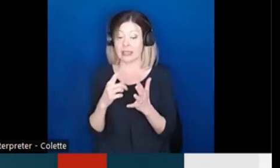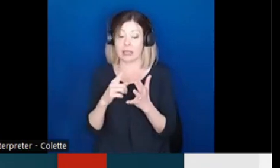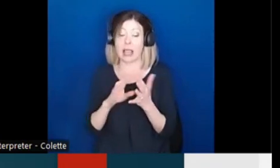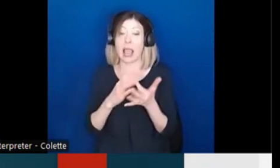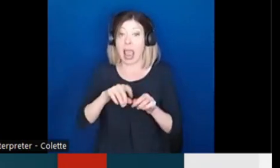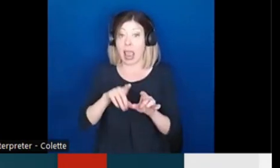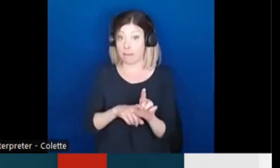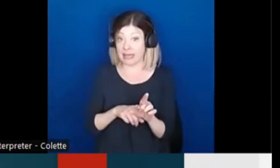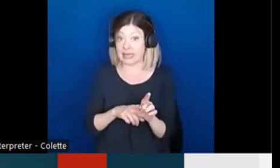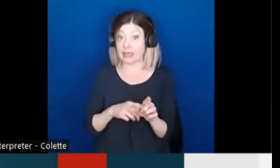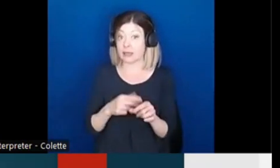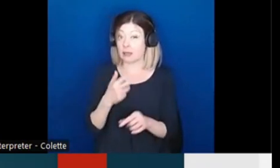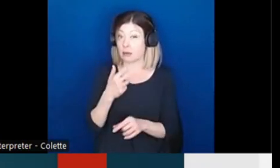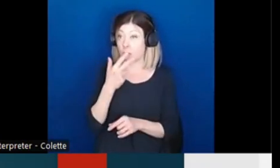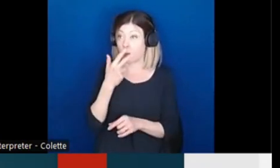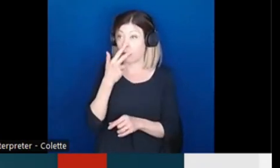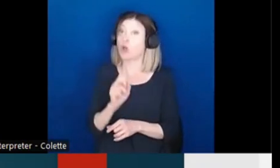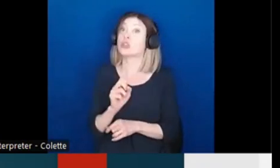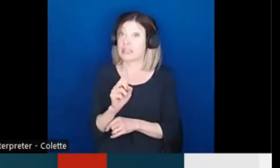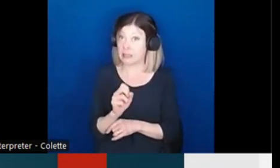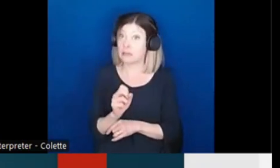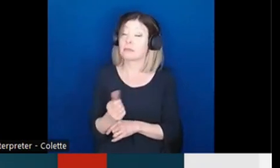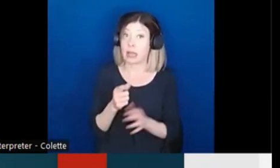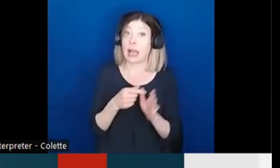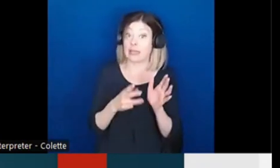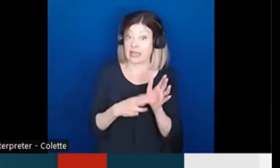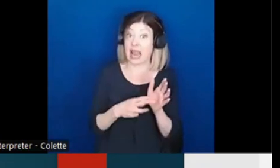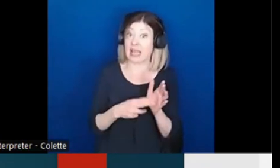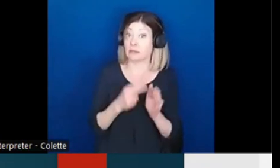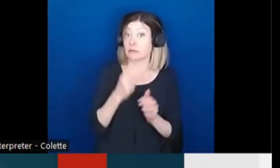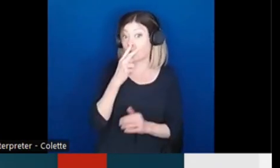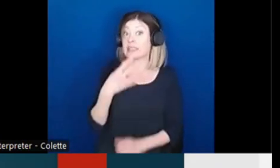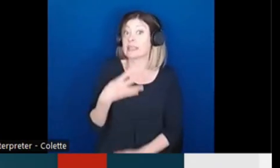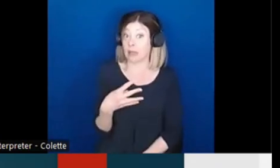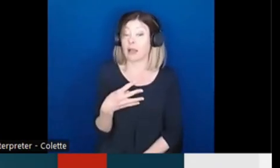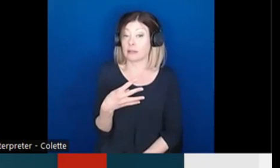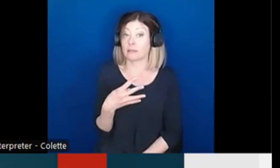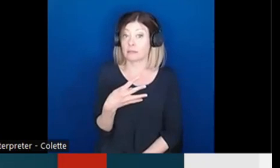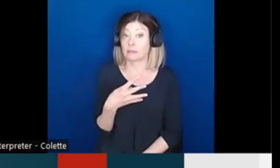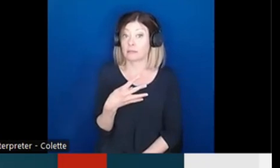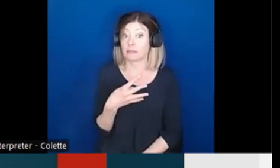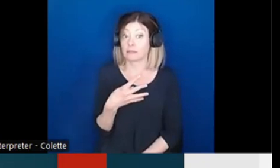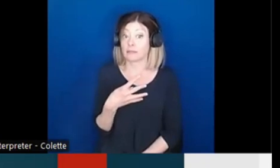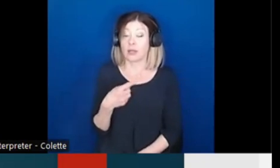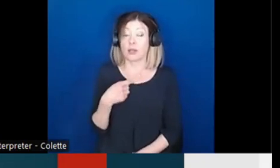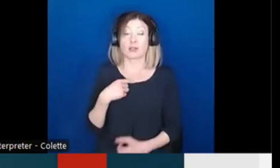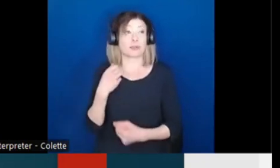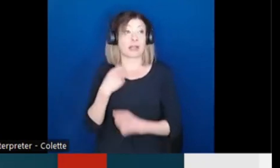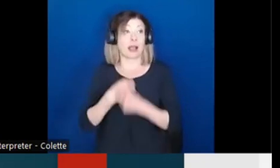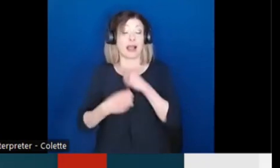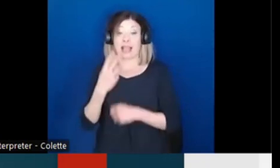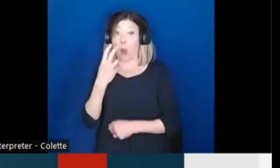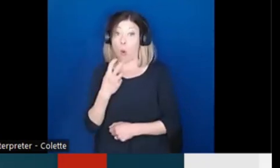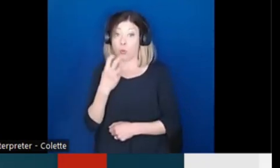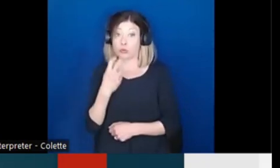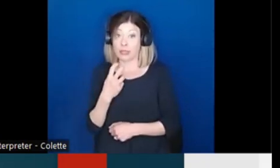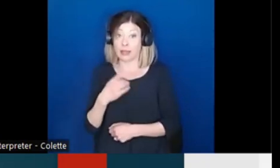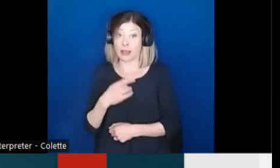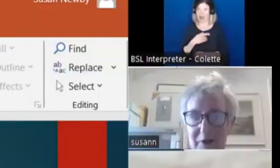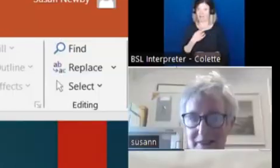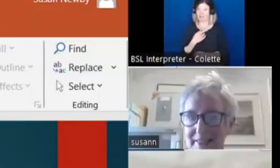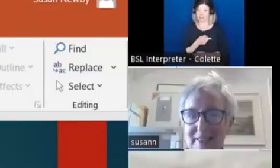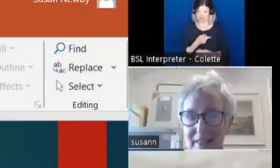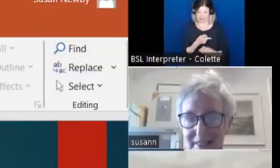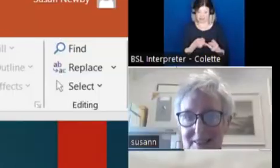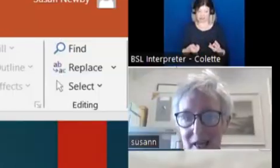Emily was 30, and Anne was 29. So the older I get, the more tragically, ridiculously young